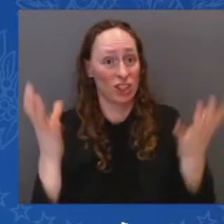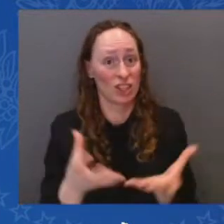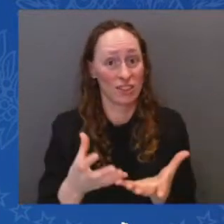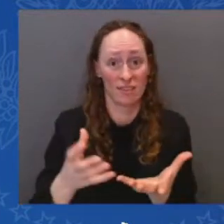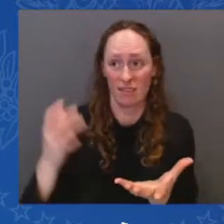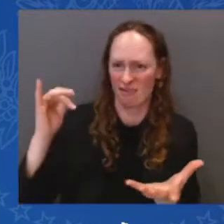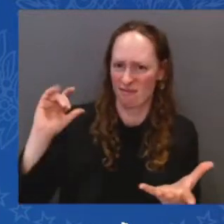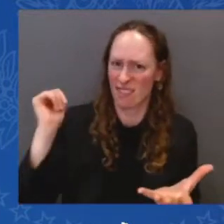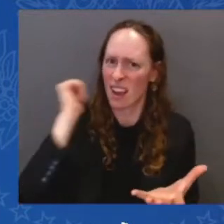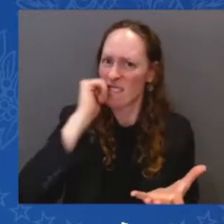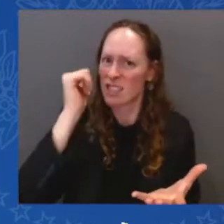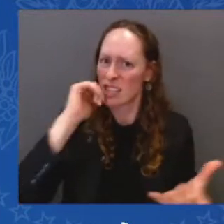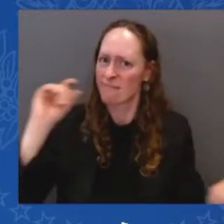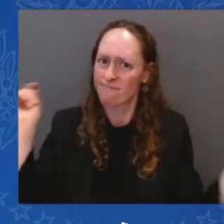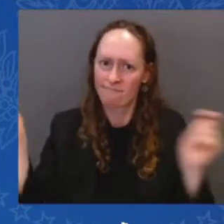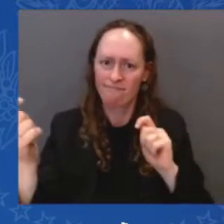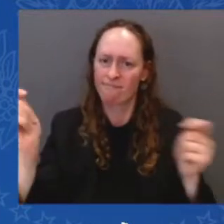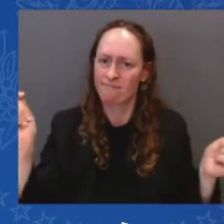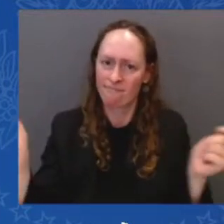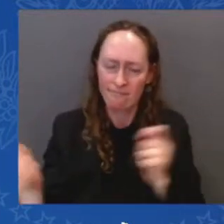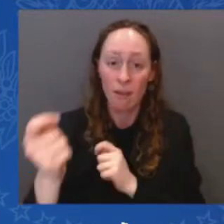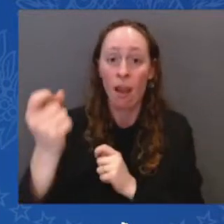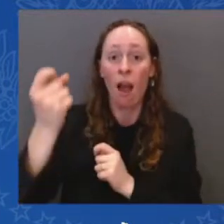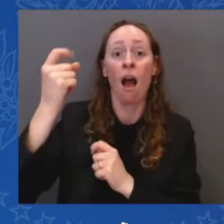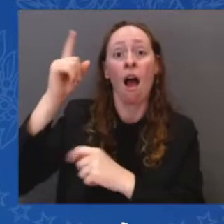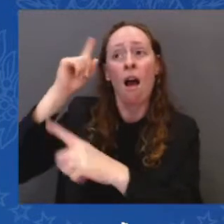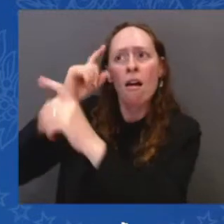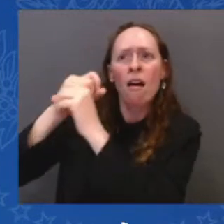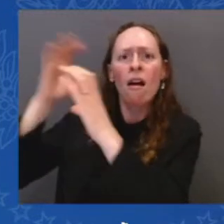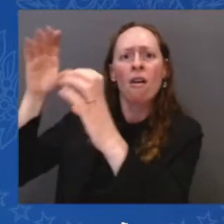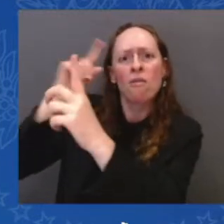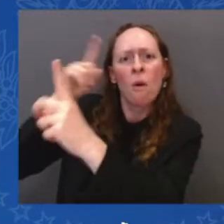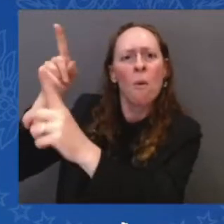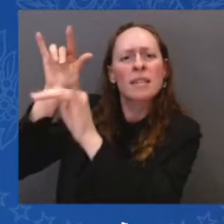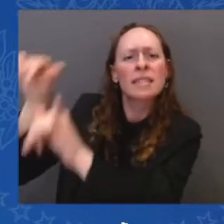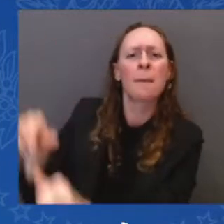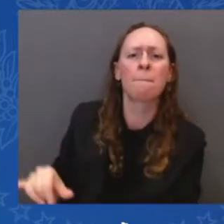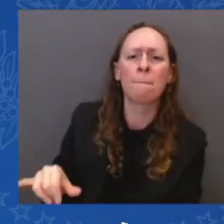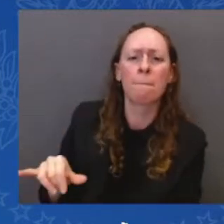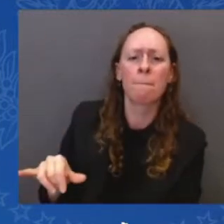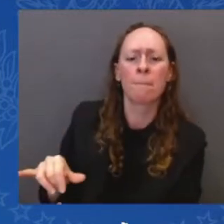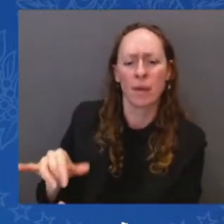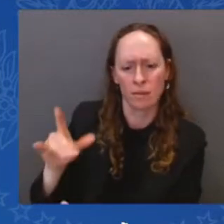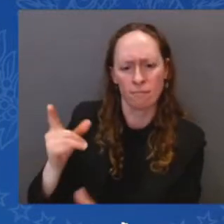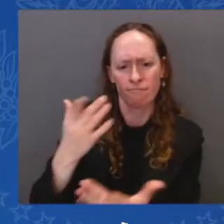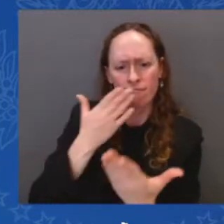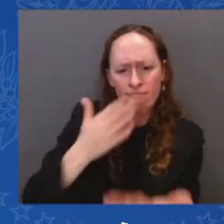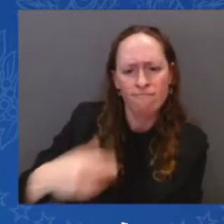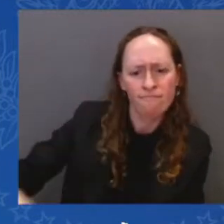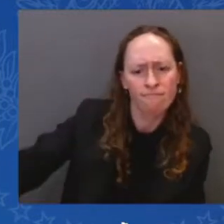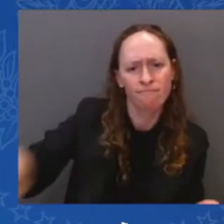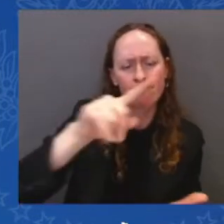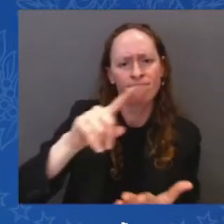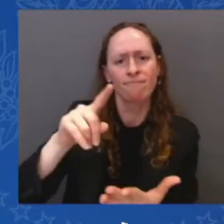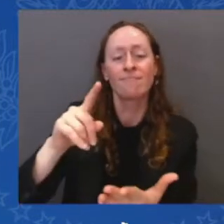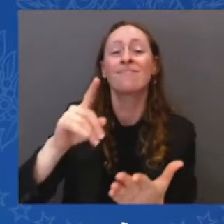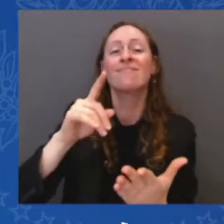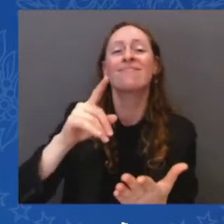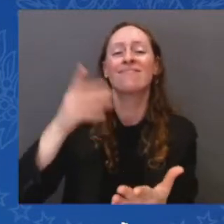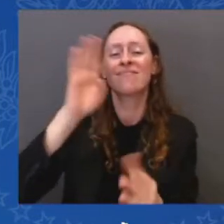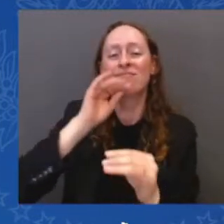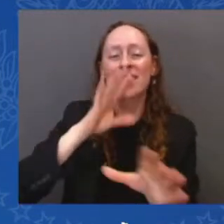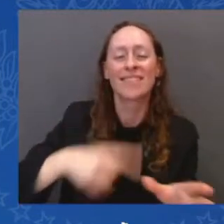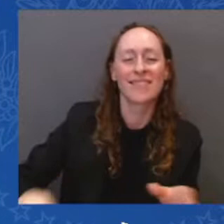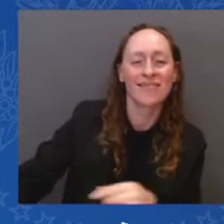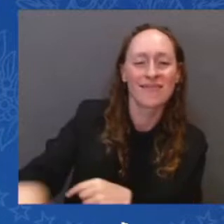mighty cause. May God bless you and your families, and may God continue to bless the United States of America. Thank you.